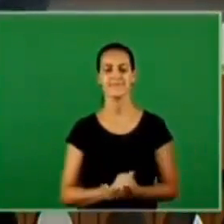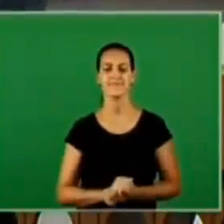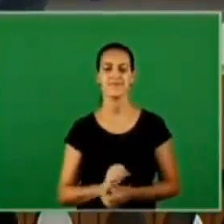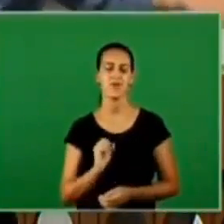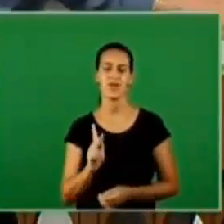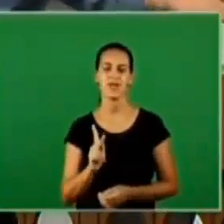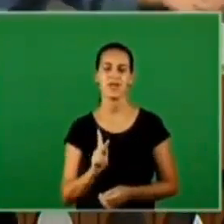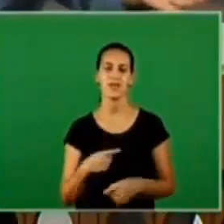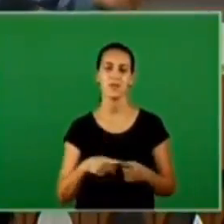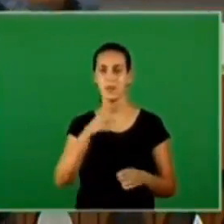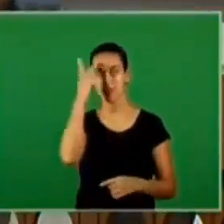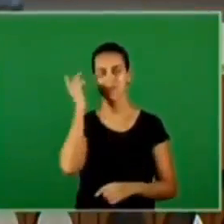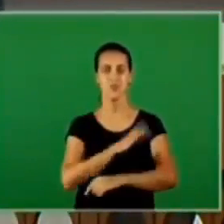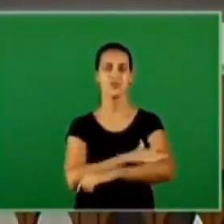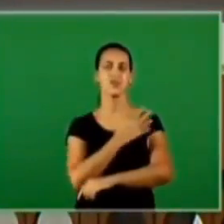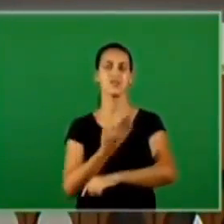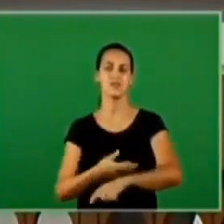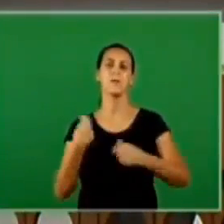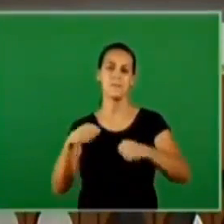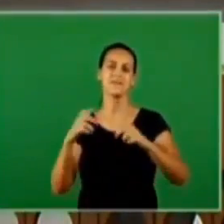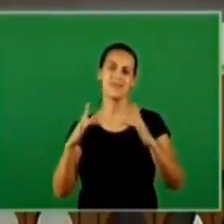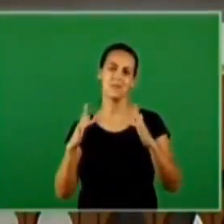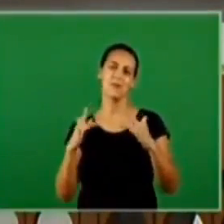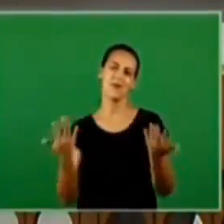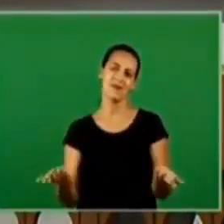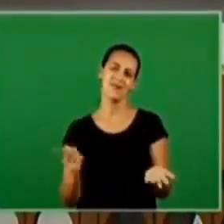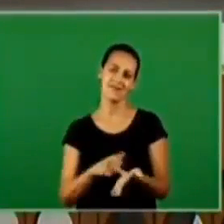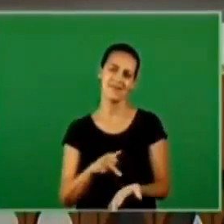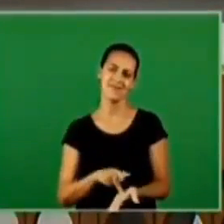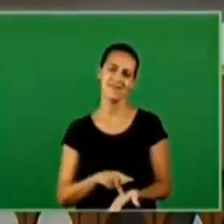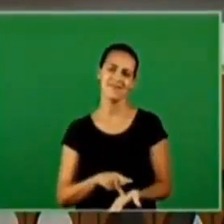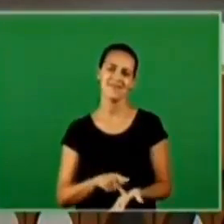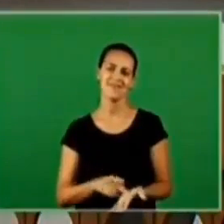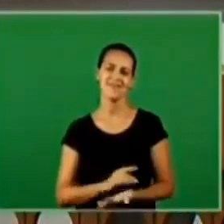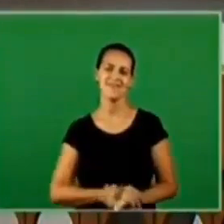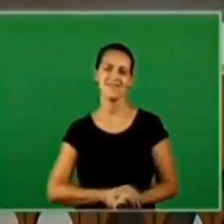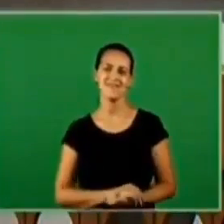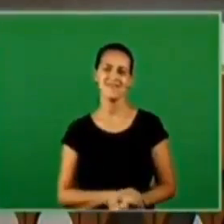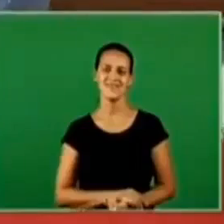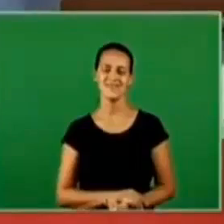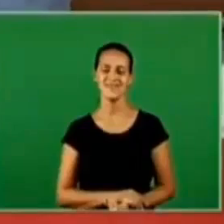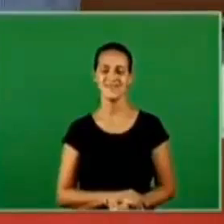So nobody's going to spend here an entire day without dating, right?